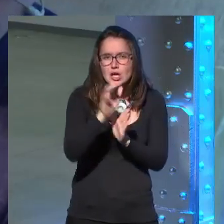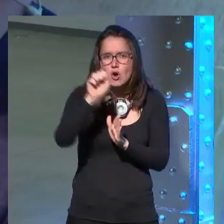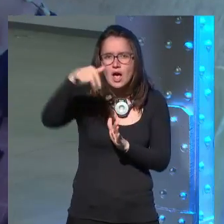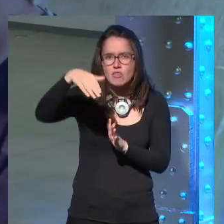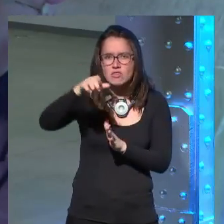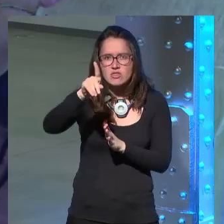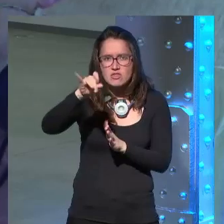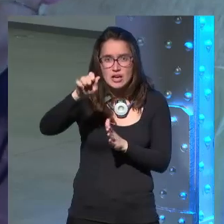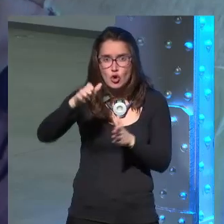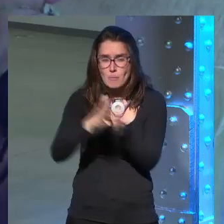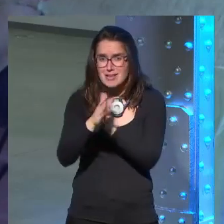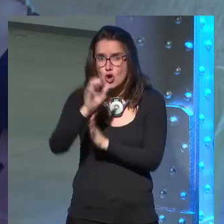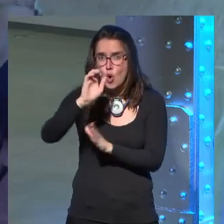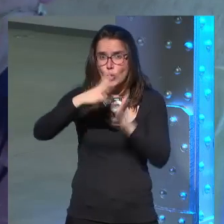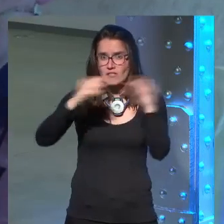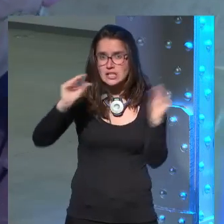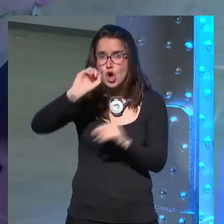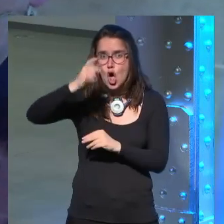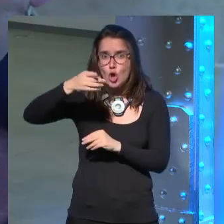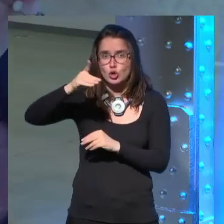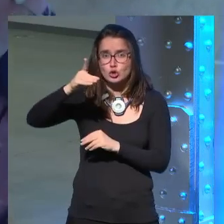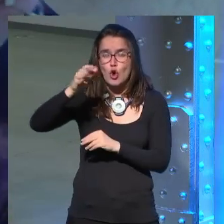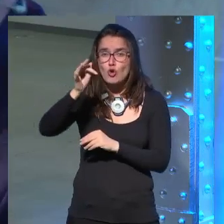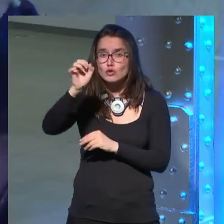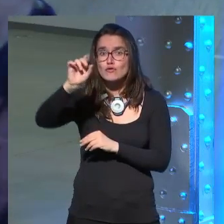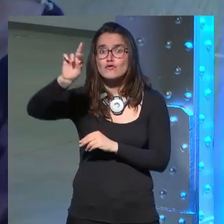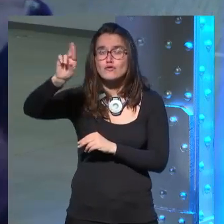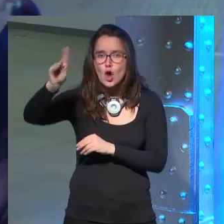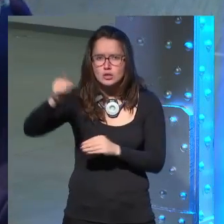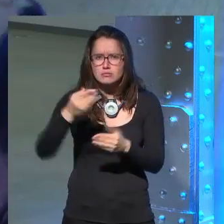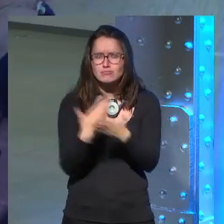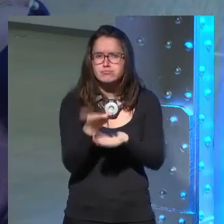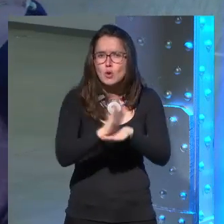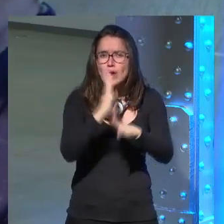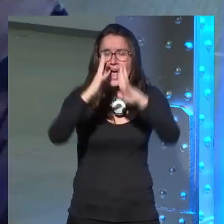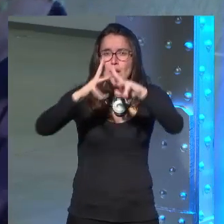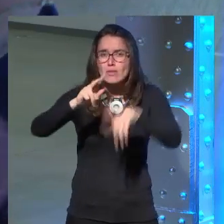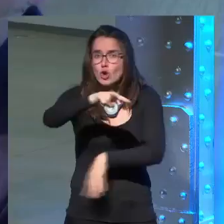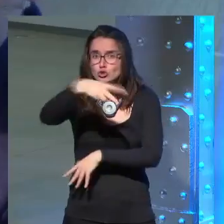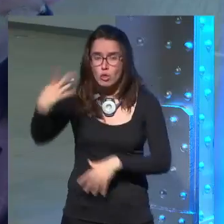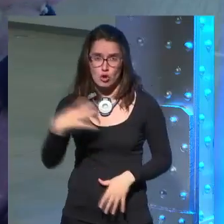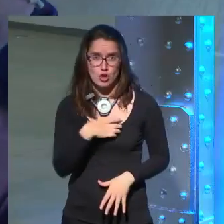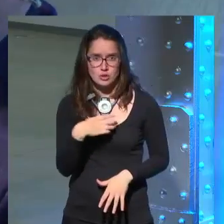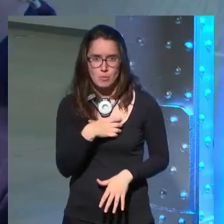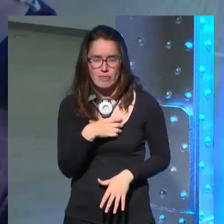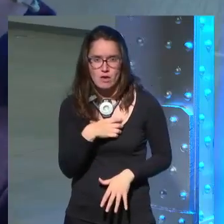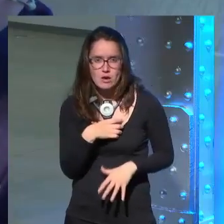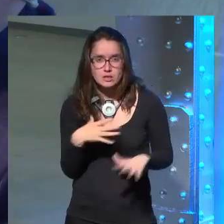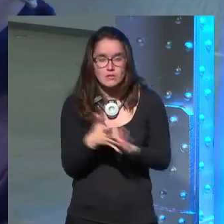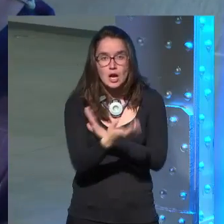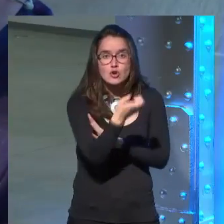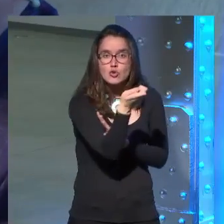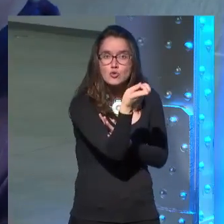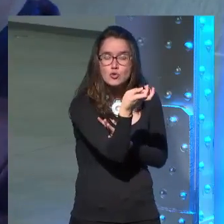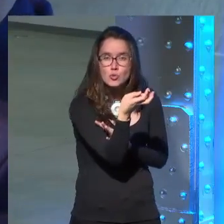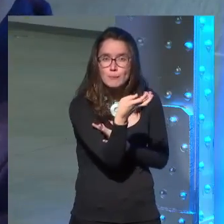theorem. He proved that this equation cannot have solutions. We know that there are no numbers which will solve this equation.